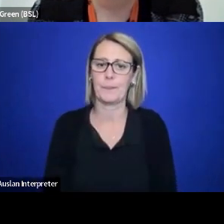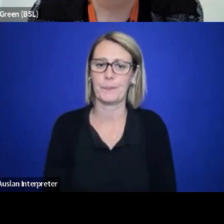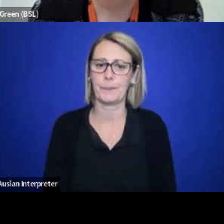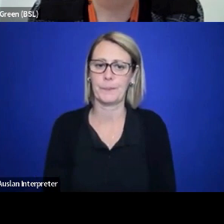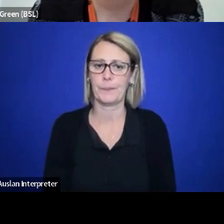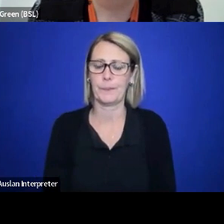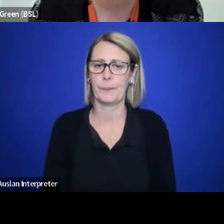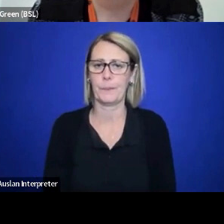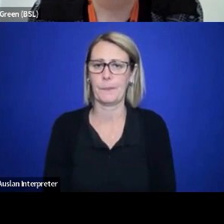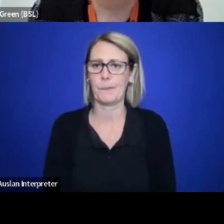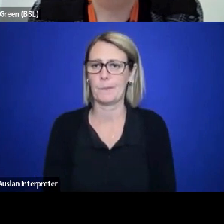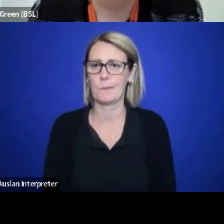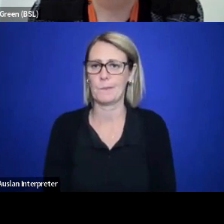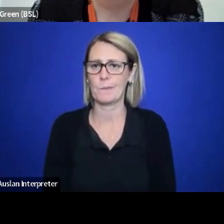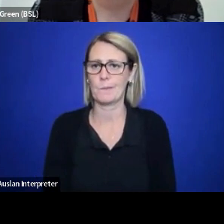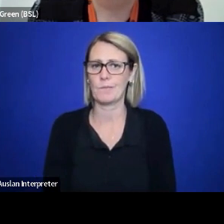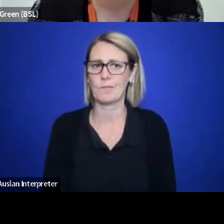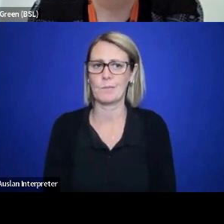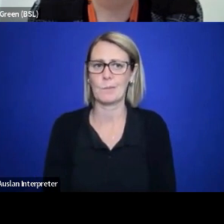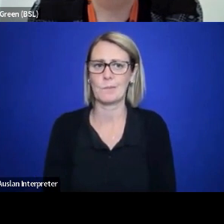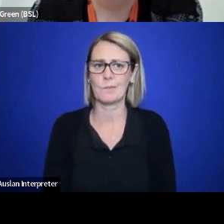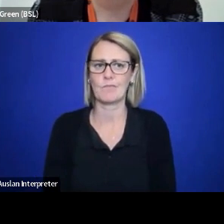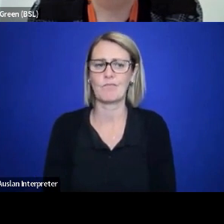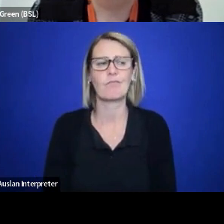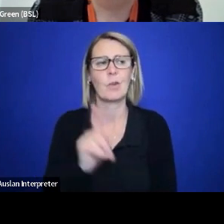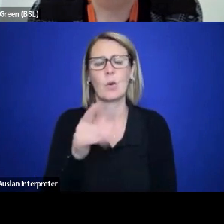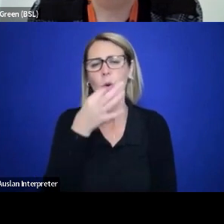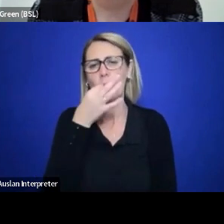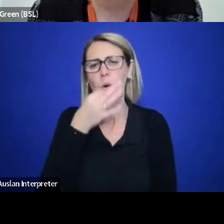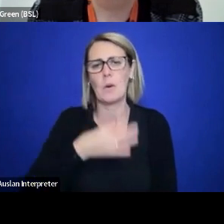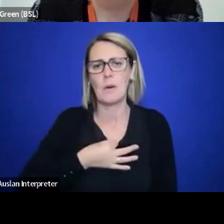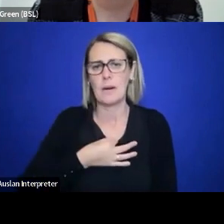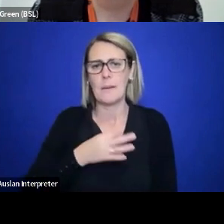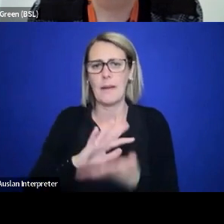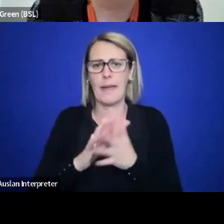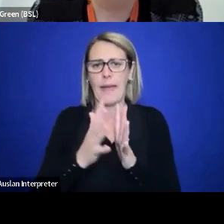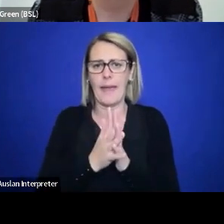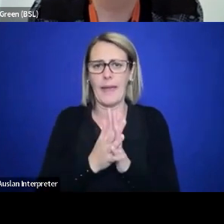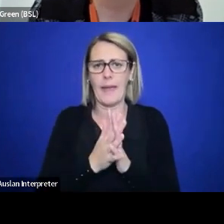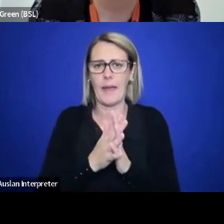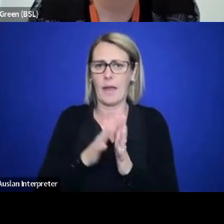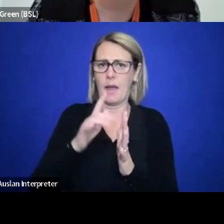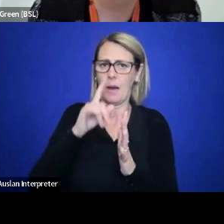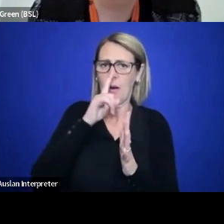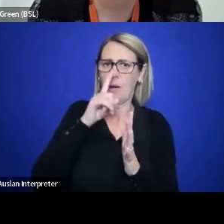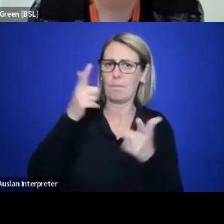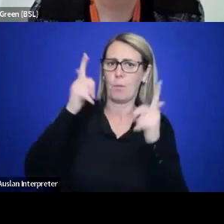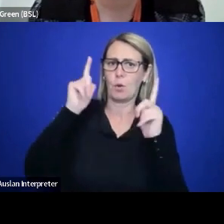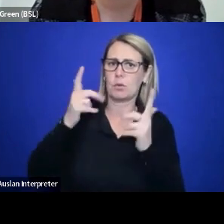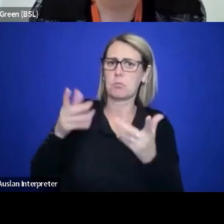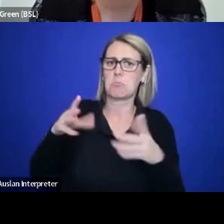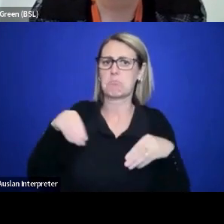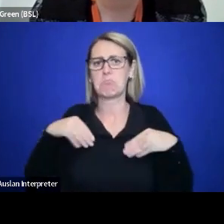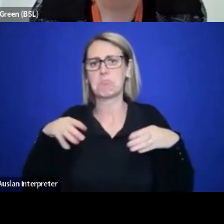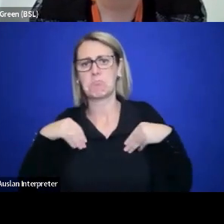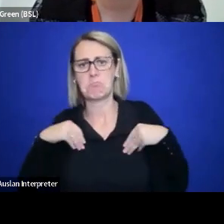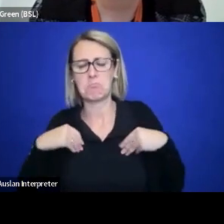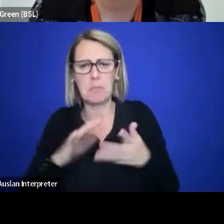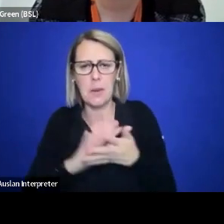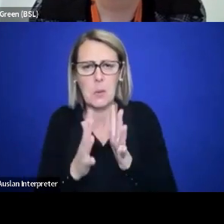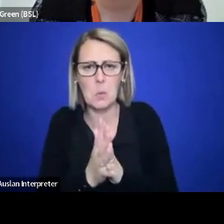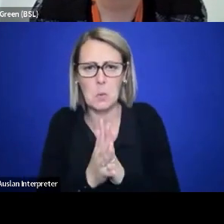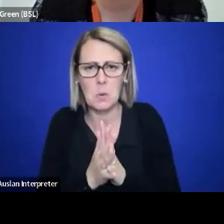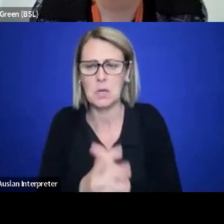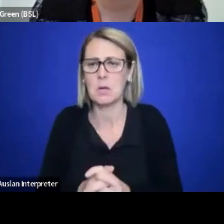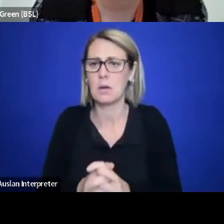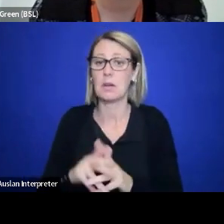that you asked about how receptive employers have been. I have to say the employers that I mentioned earlier